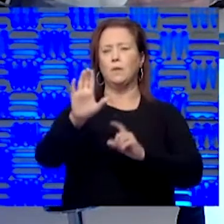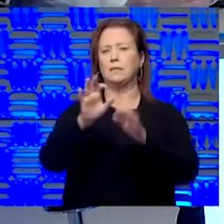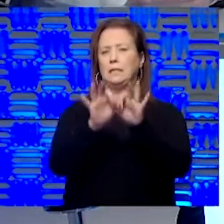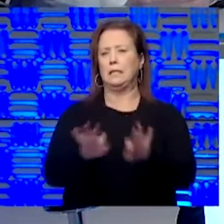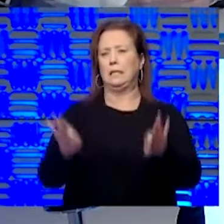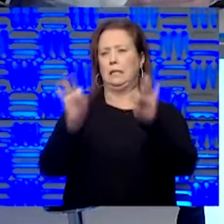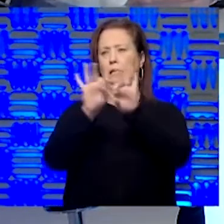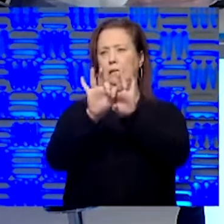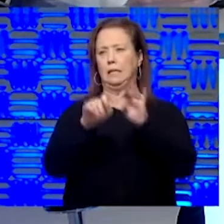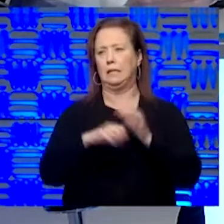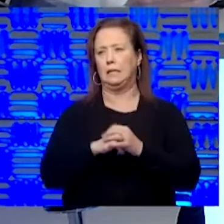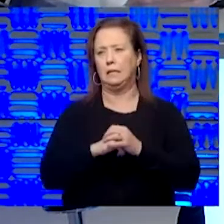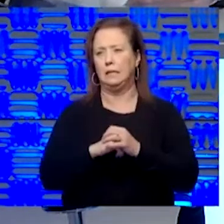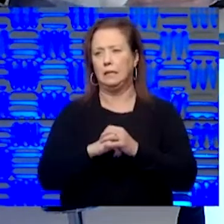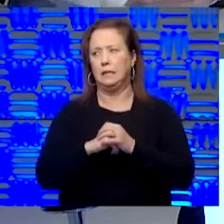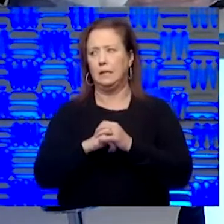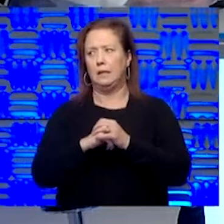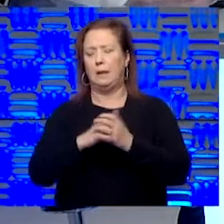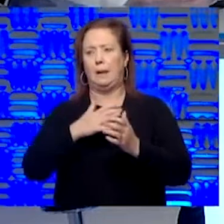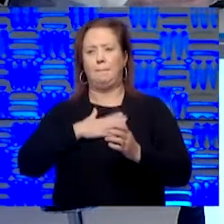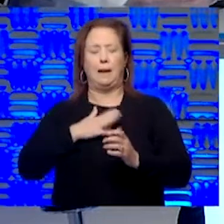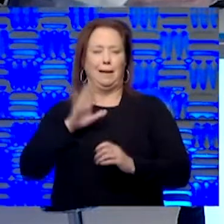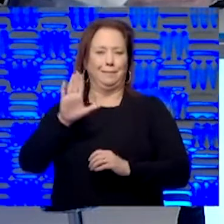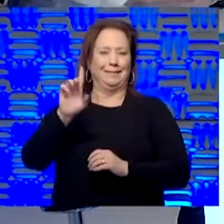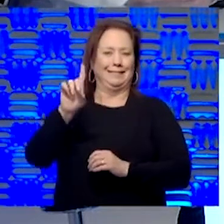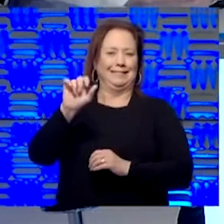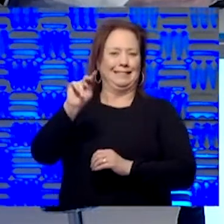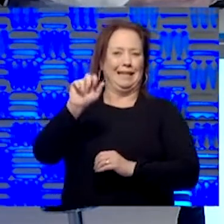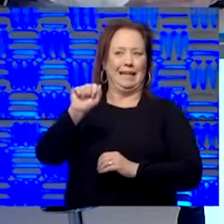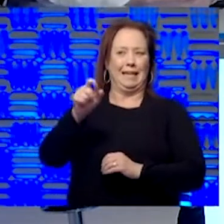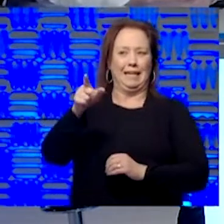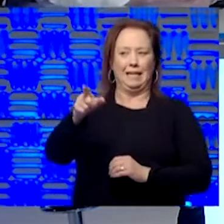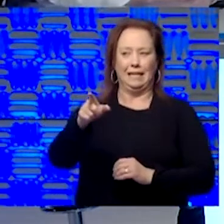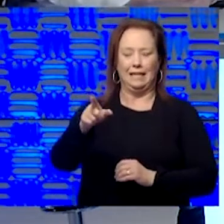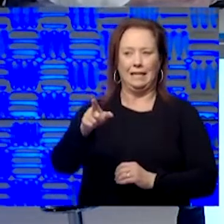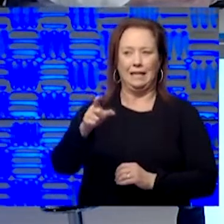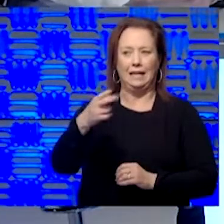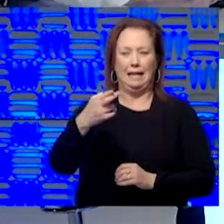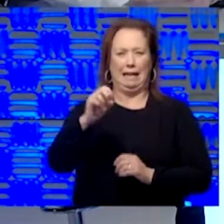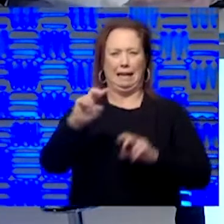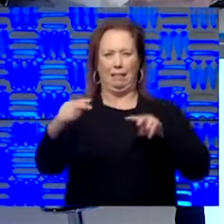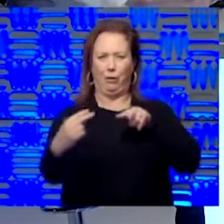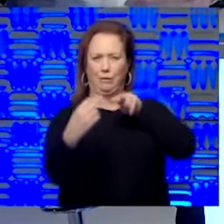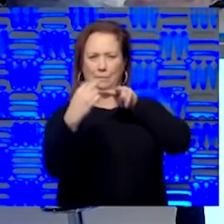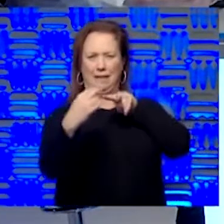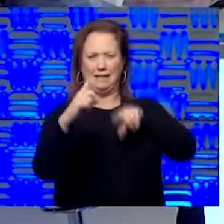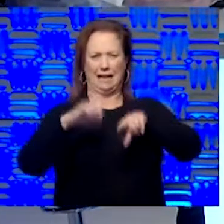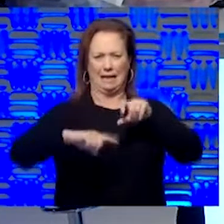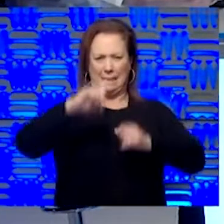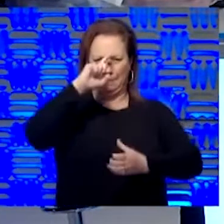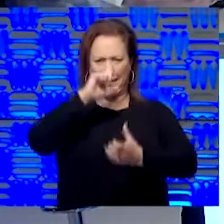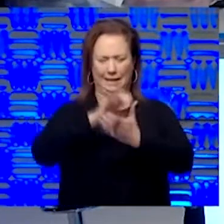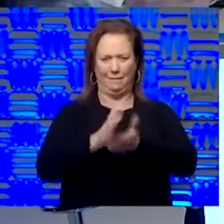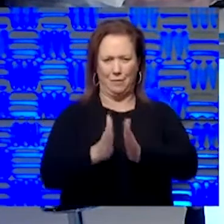there? That's me putting him on the spot, everybody. You don't know anybody. He just looked at me like, I can't believe you just asked me